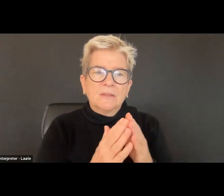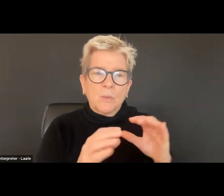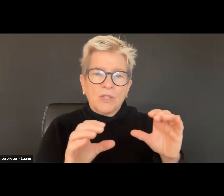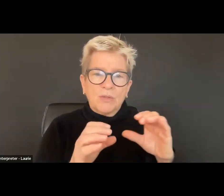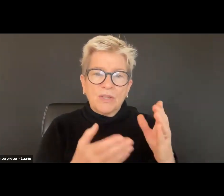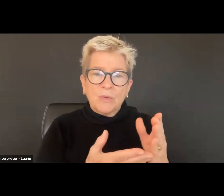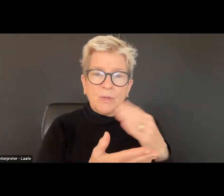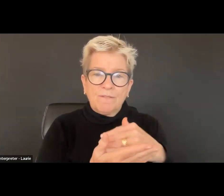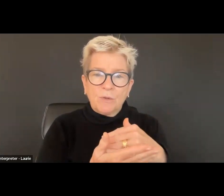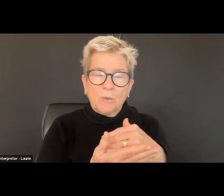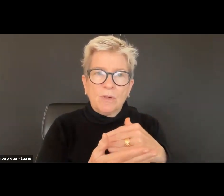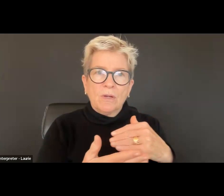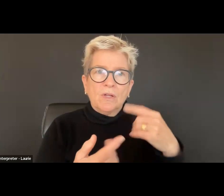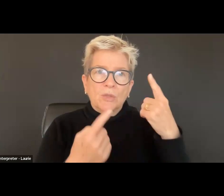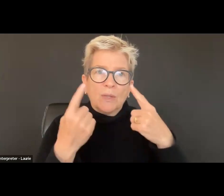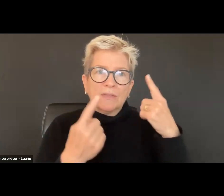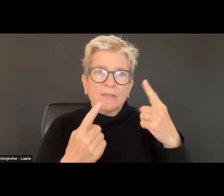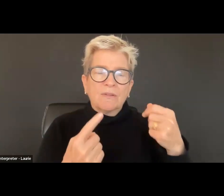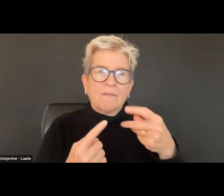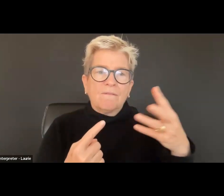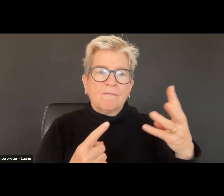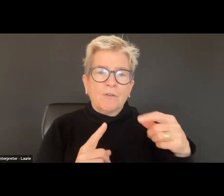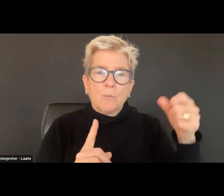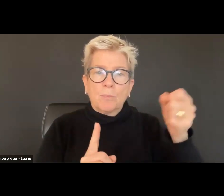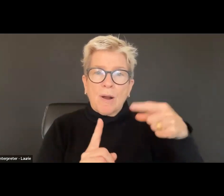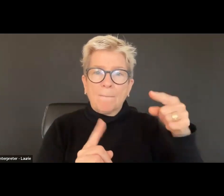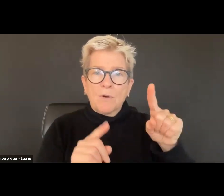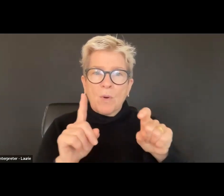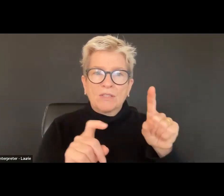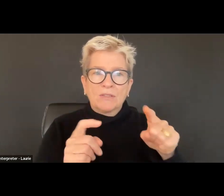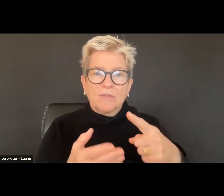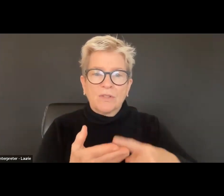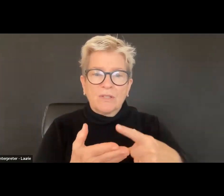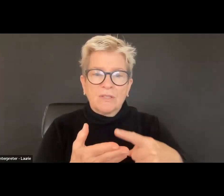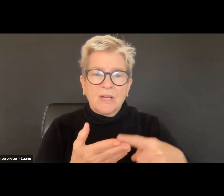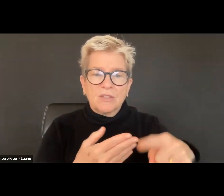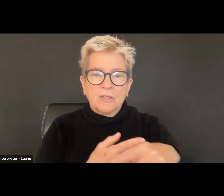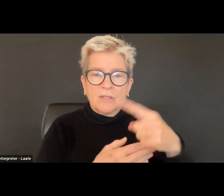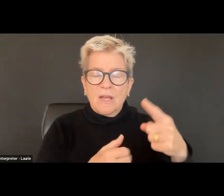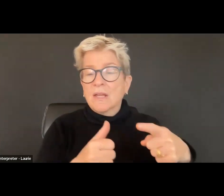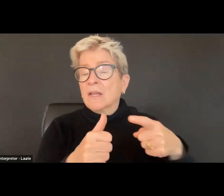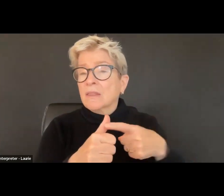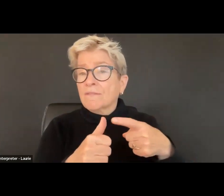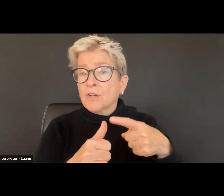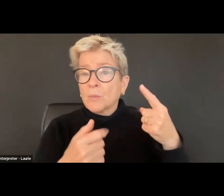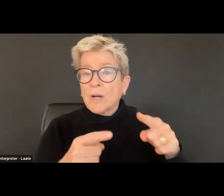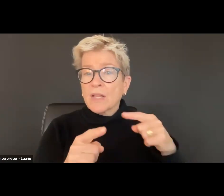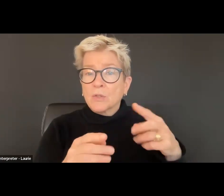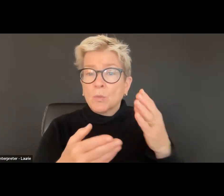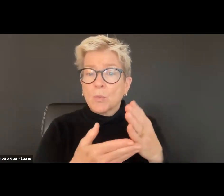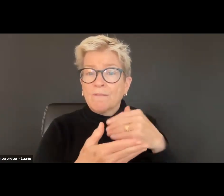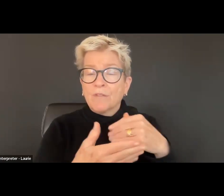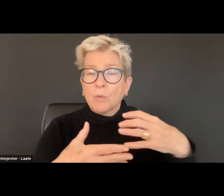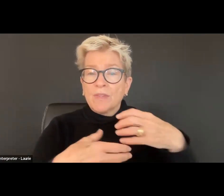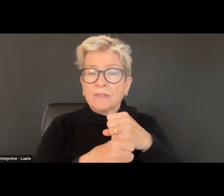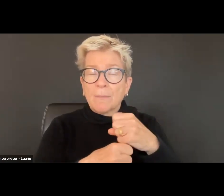review to consider a few prompt questions that we're going to use for our discussion today. So the first one is, as you review the summary of